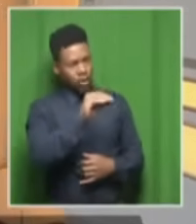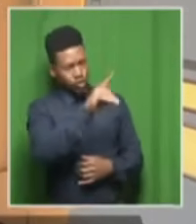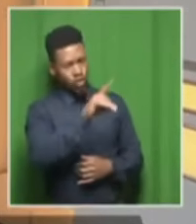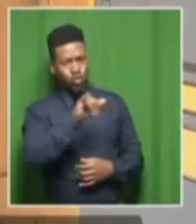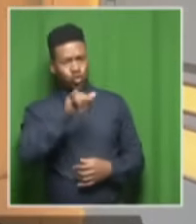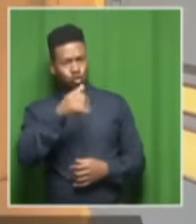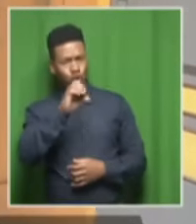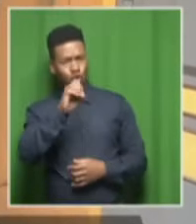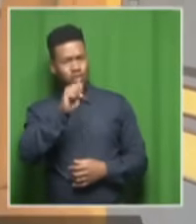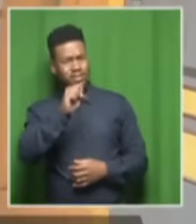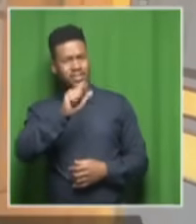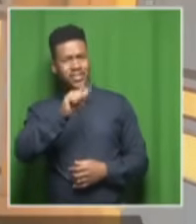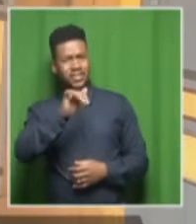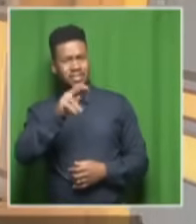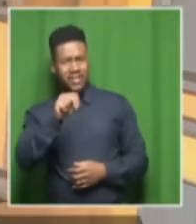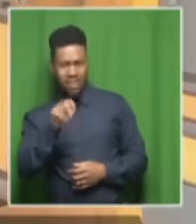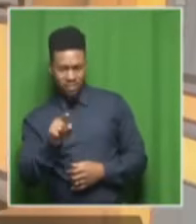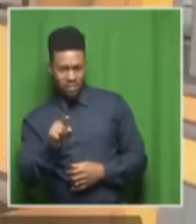something which is also